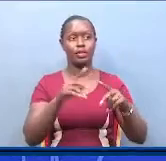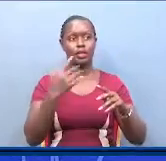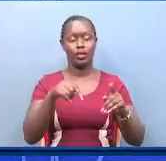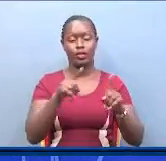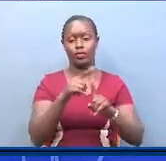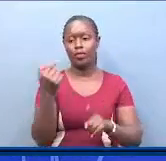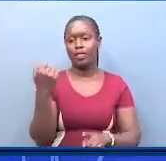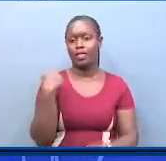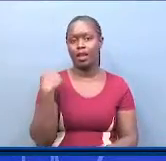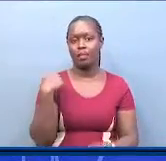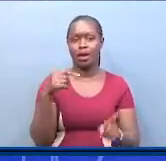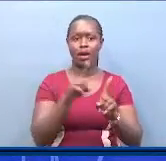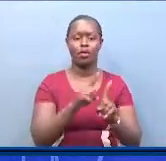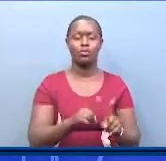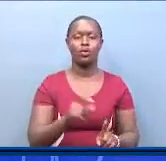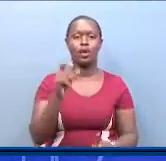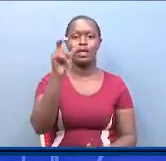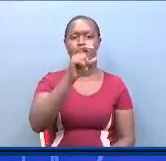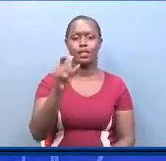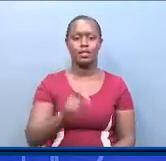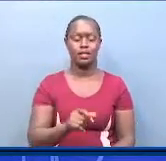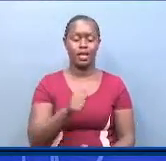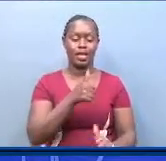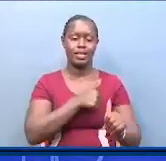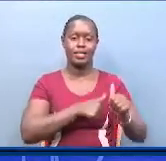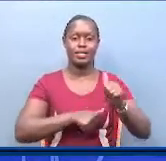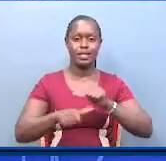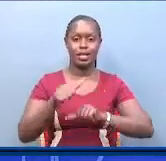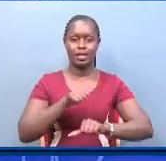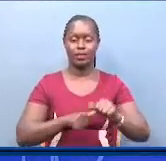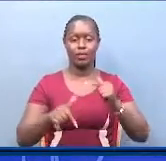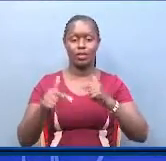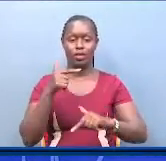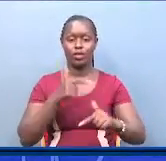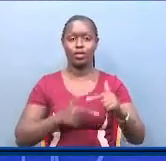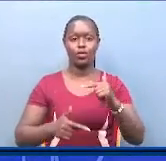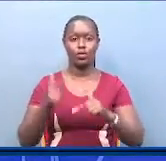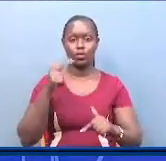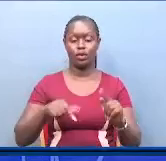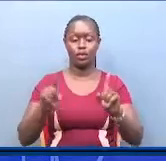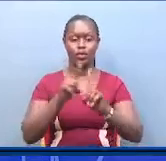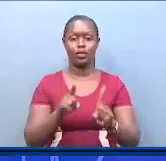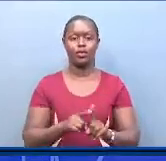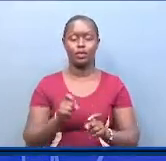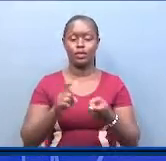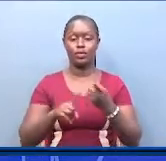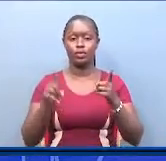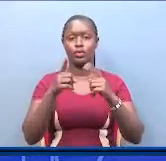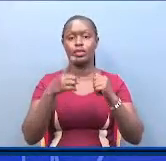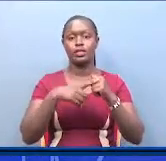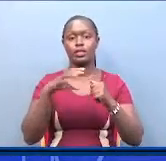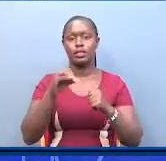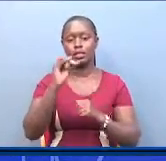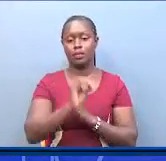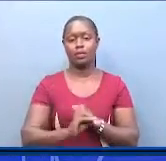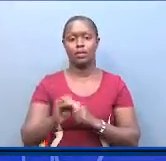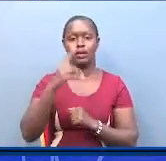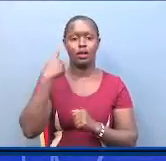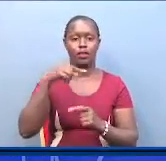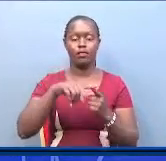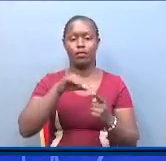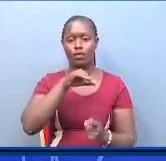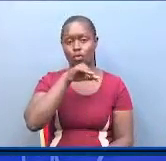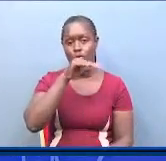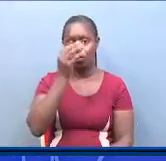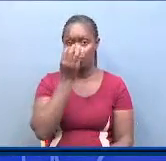numerically and regionally, scientifically, the win solidly plus 60% is for William Samoei